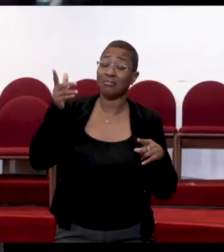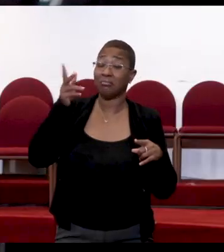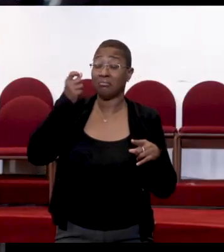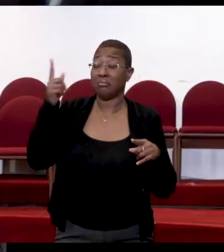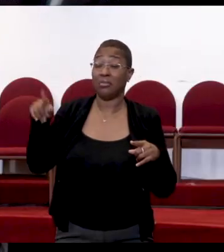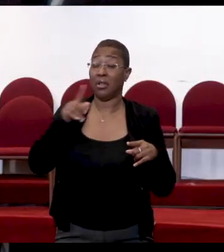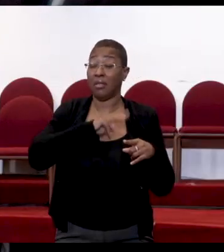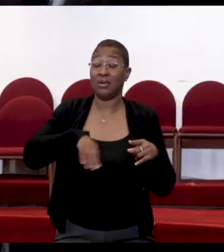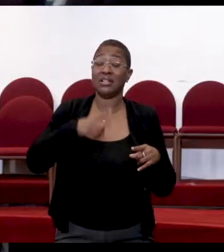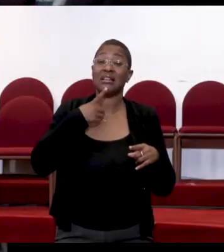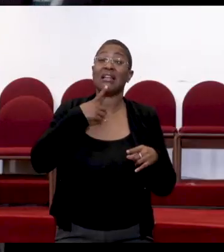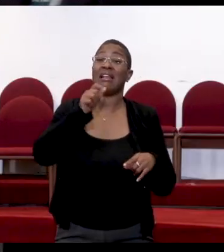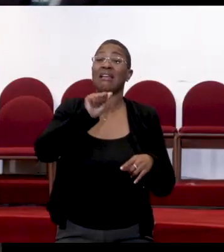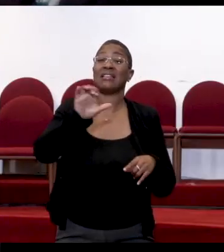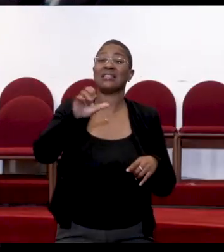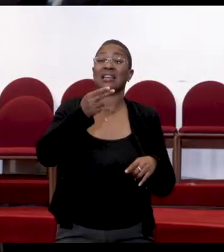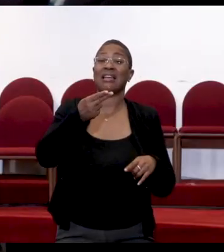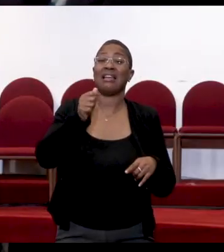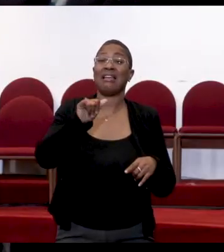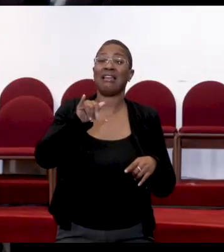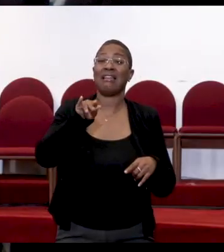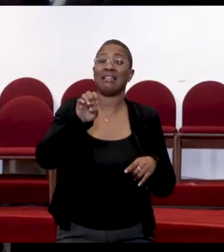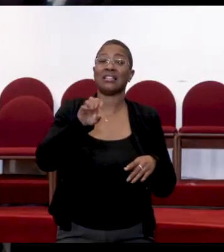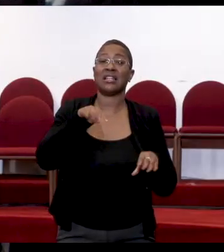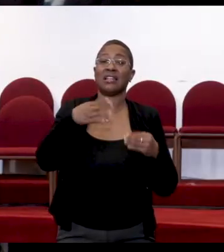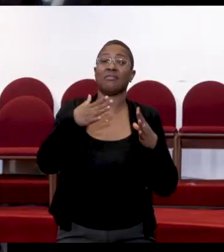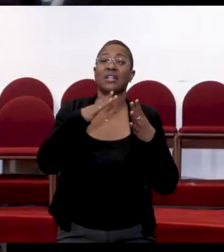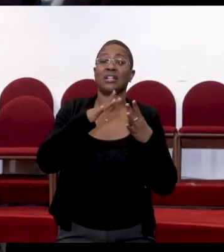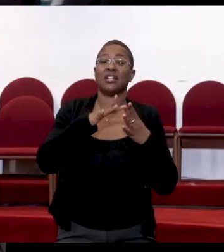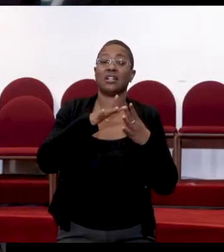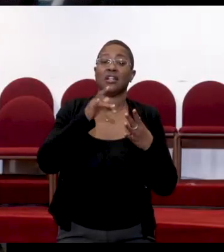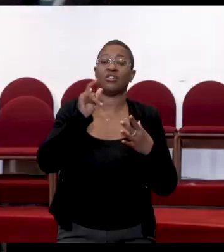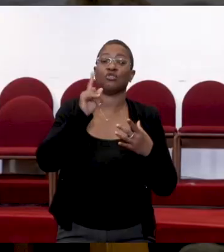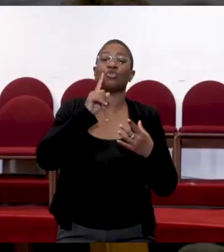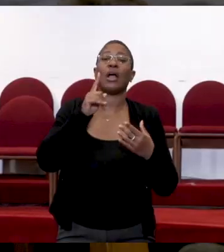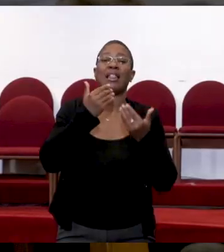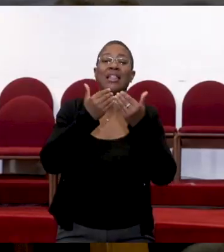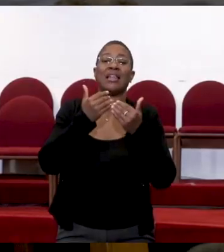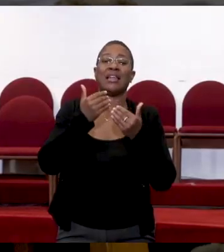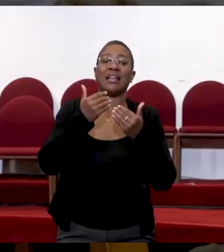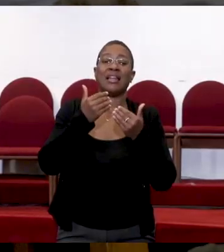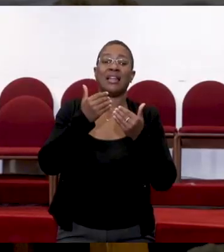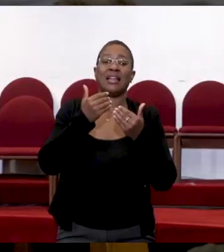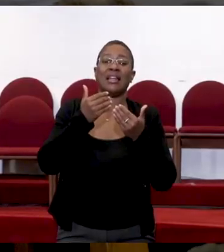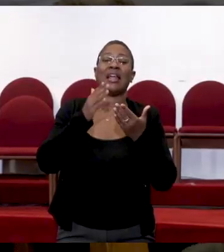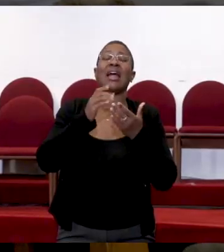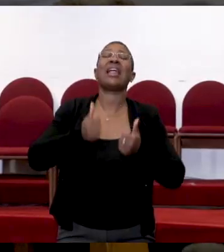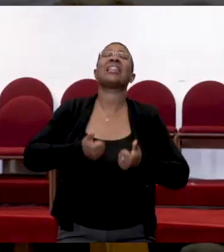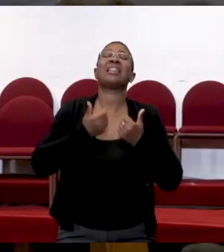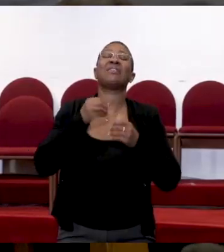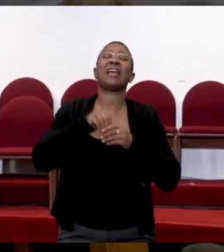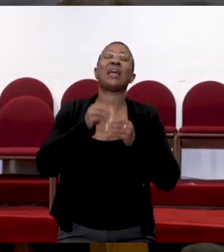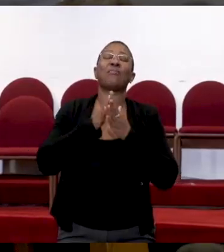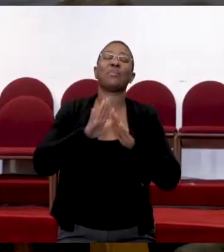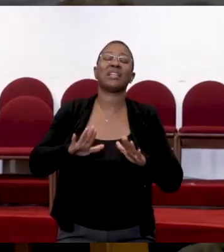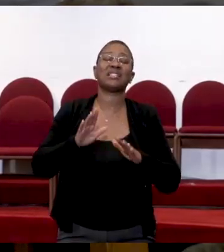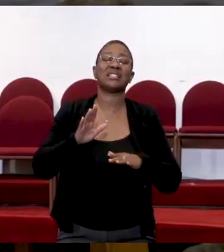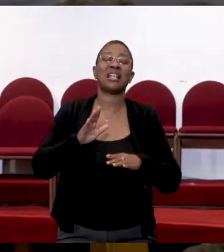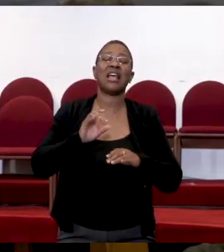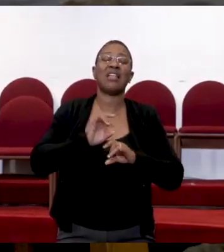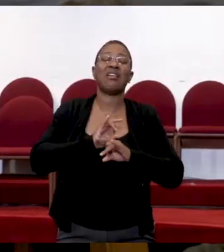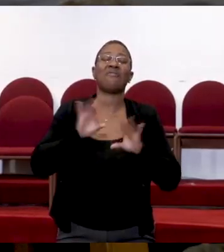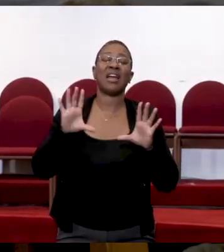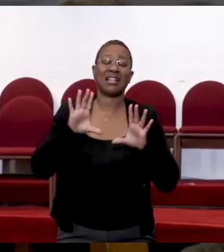have Assistant Chief Hayes give you the contact for Live in Peace, the new violence intervention group that's in your